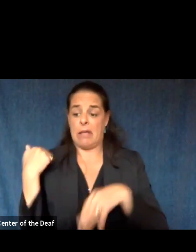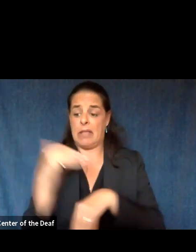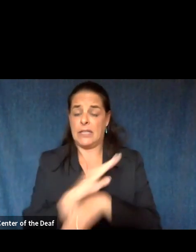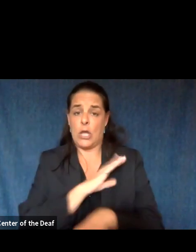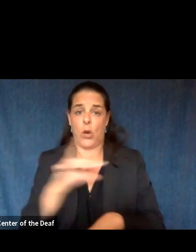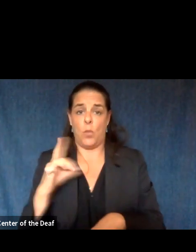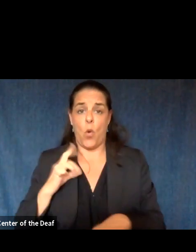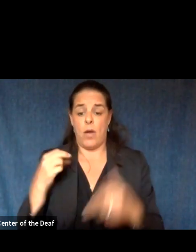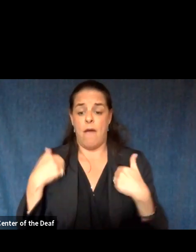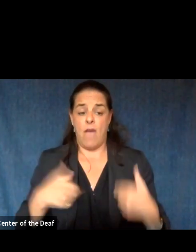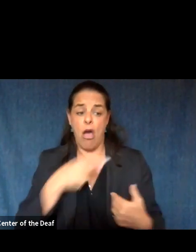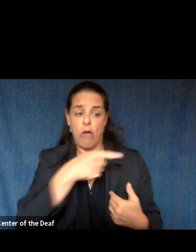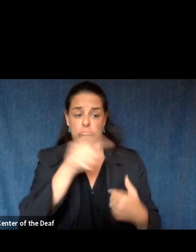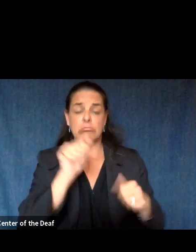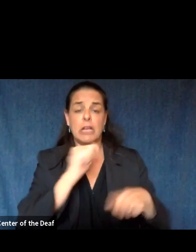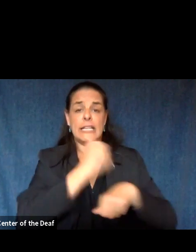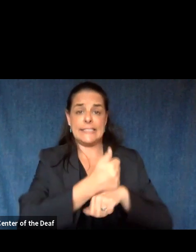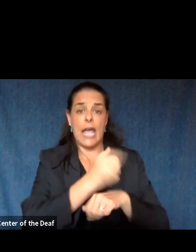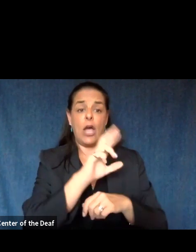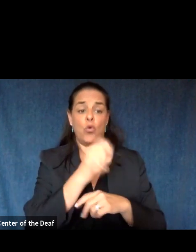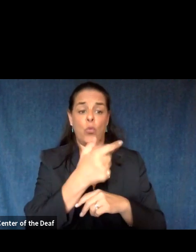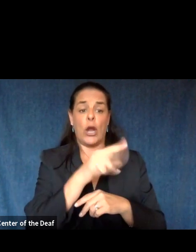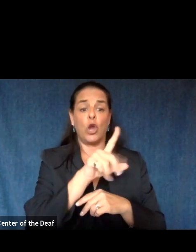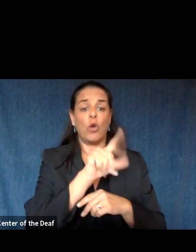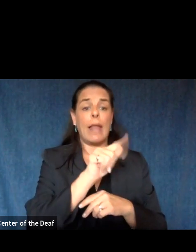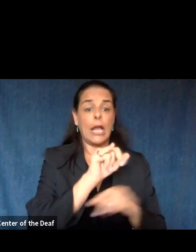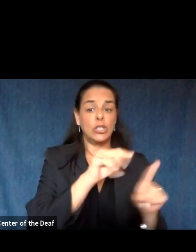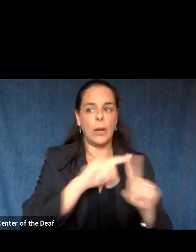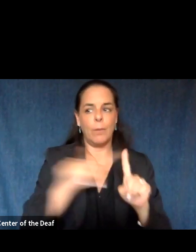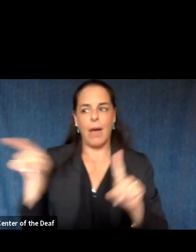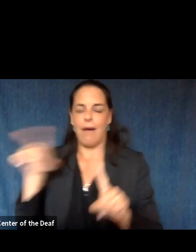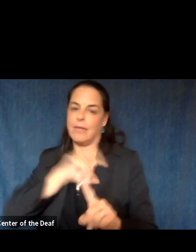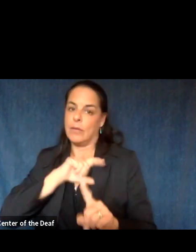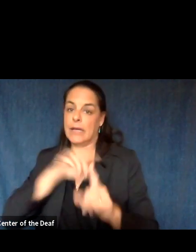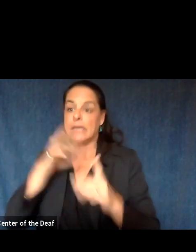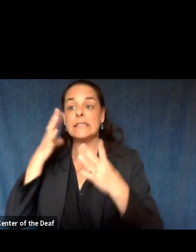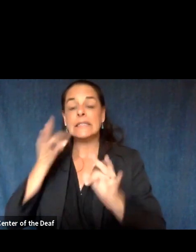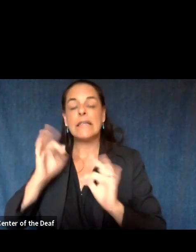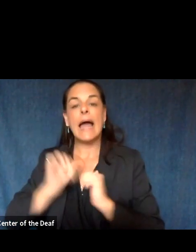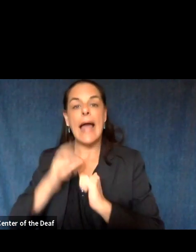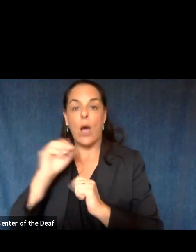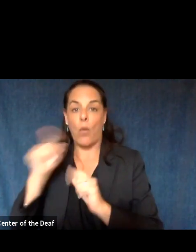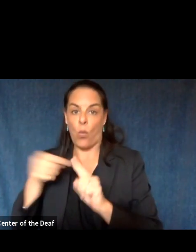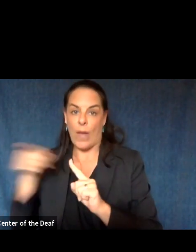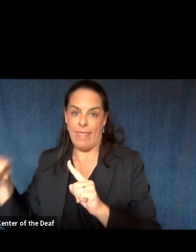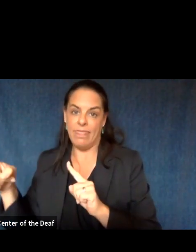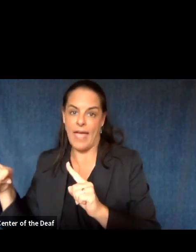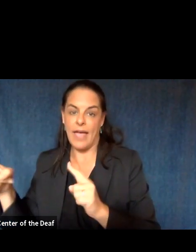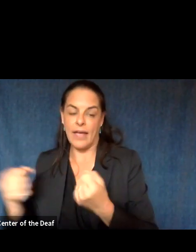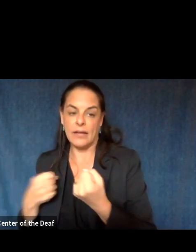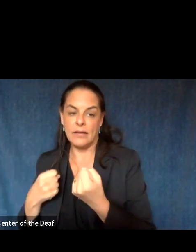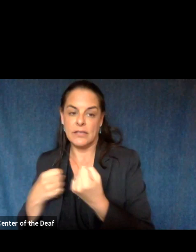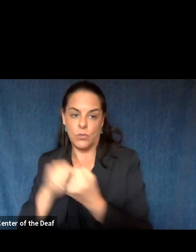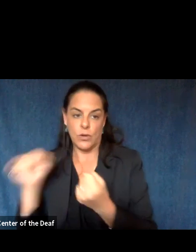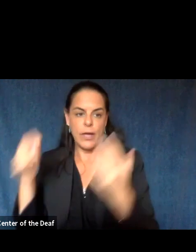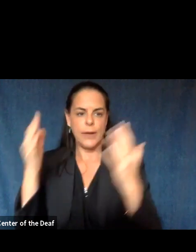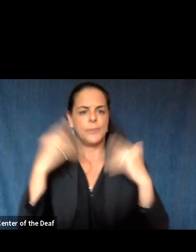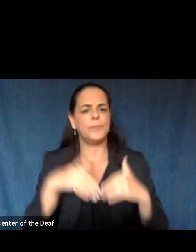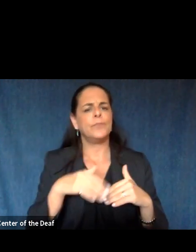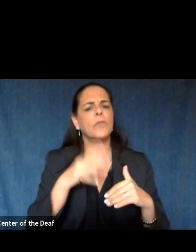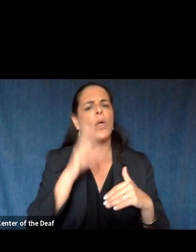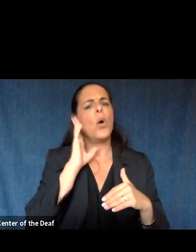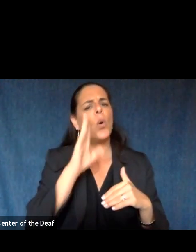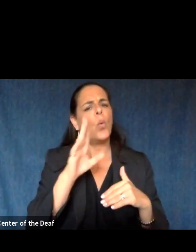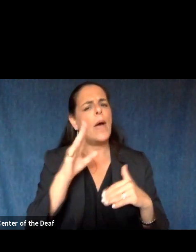set the regulation, but law enforcement gets to decide how and when they enforce it. Jeff's follow-up questions are, will the health department